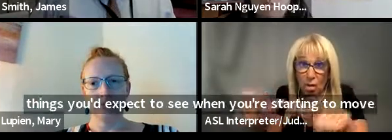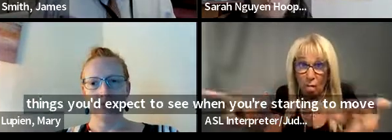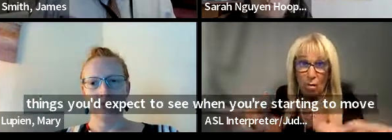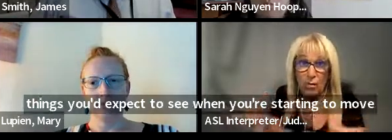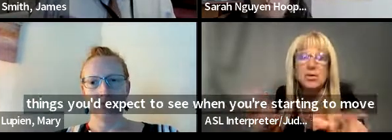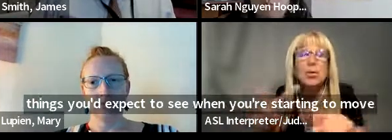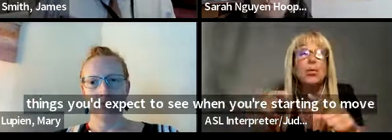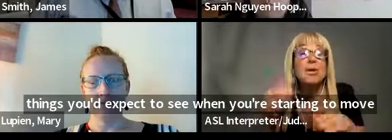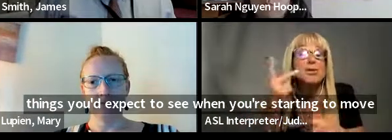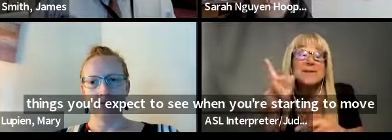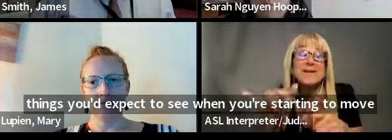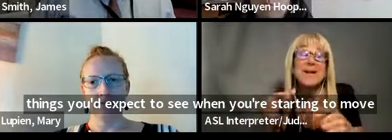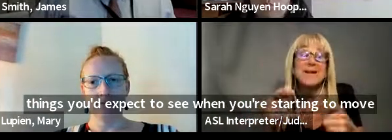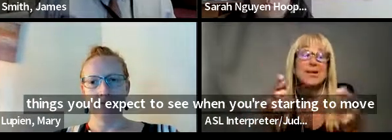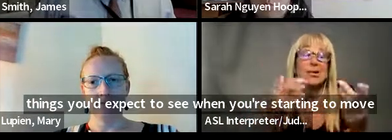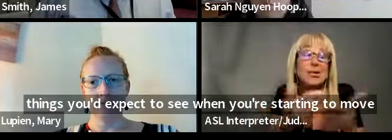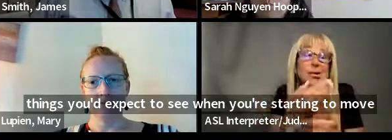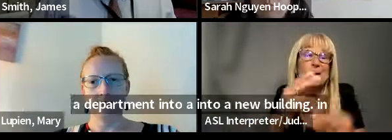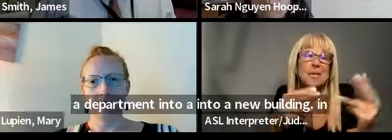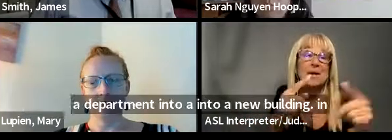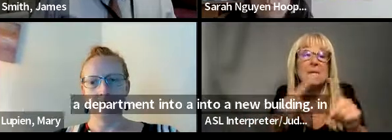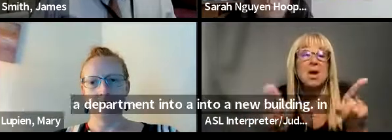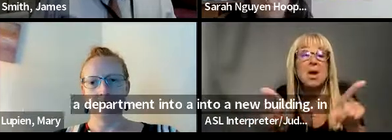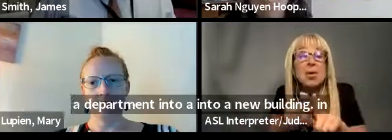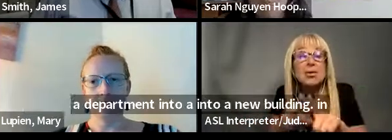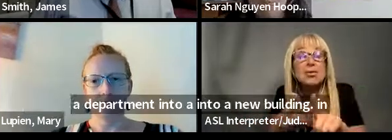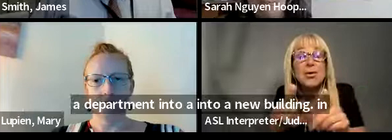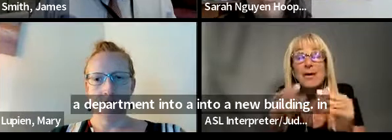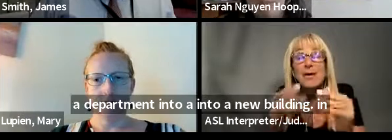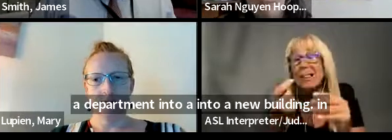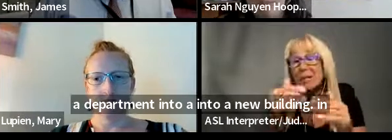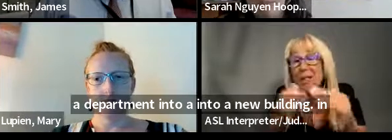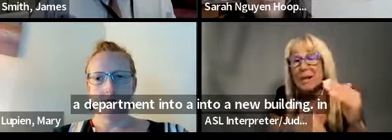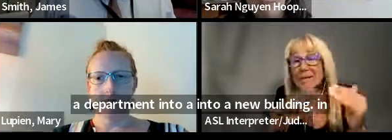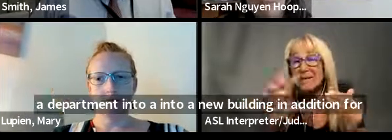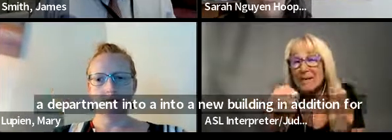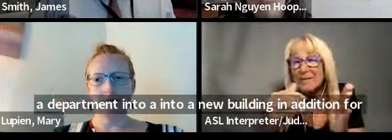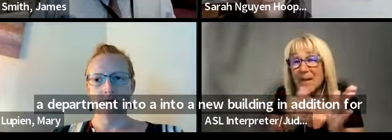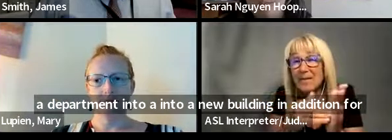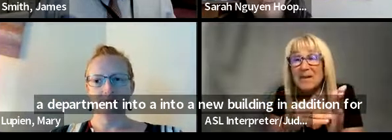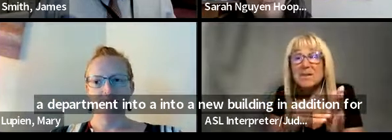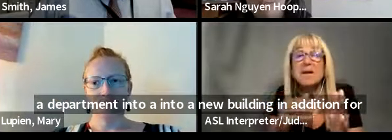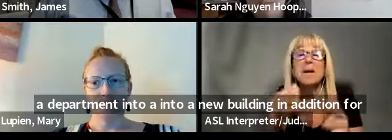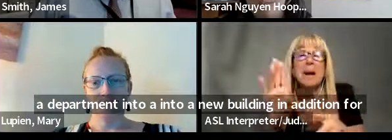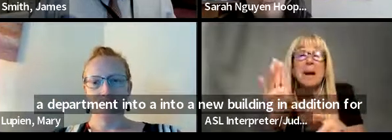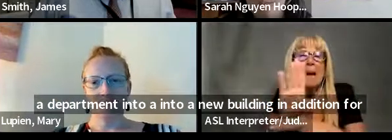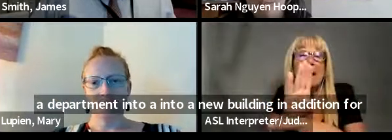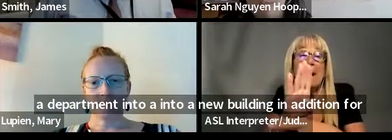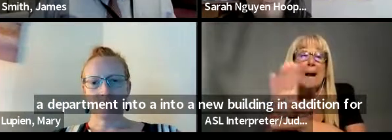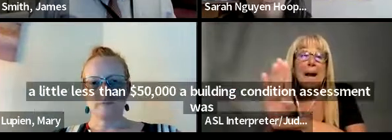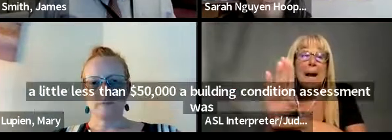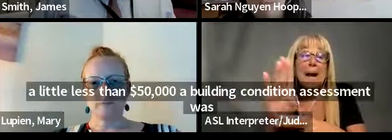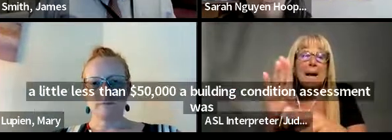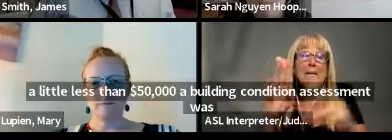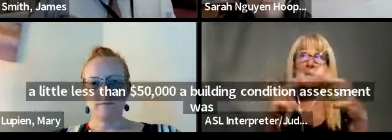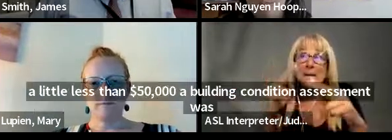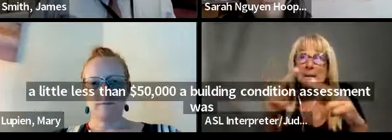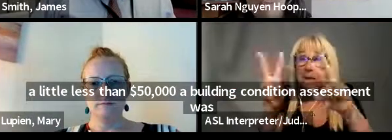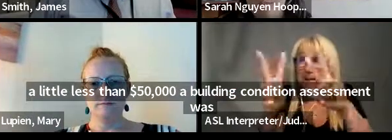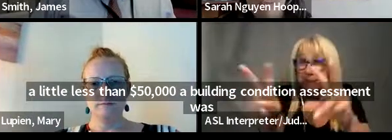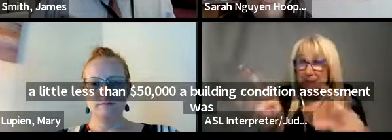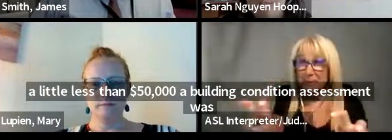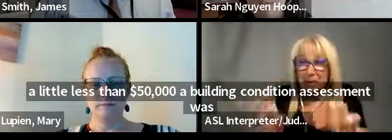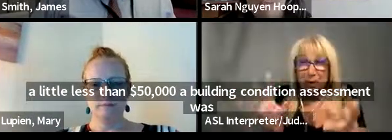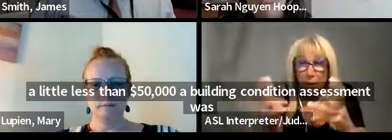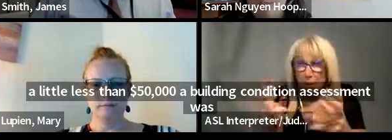new building. In addition, for a little less than $50,000, a building condition assessment was completed, and that was really to evaluate the